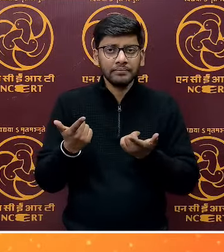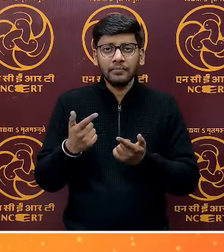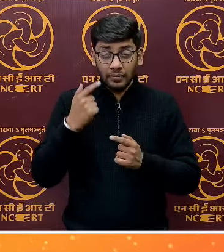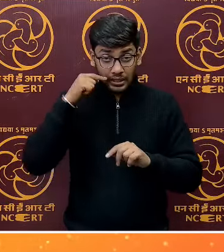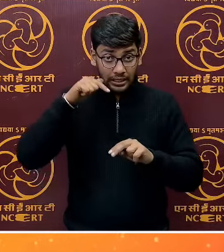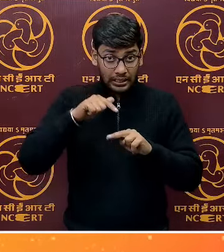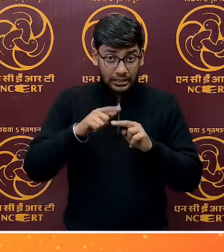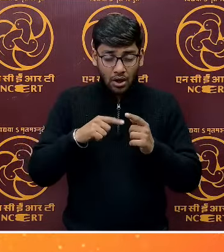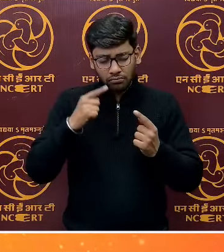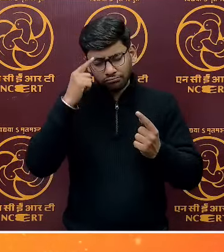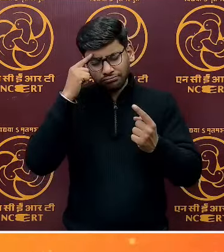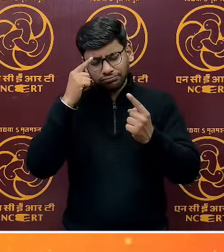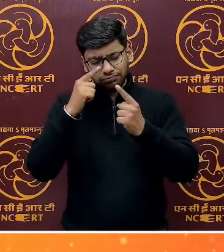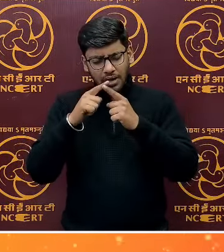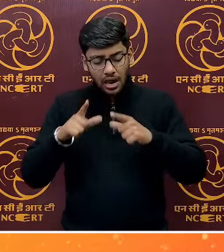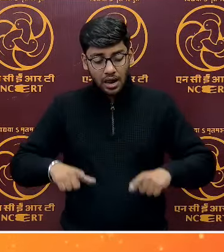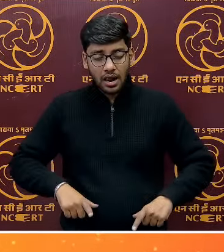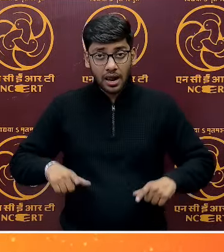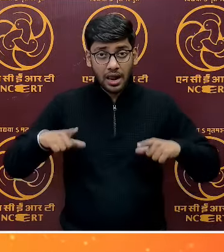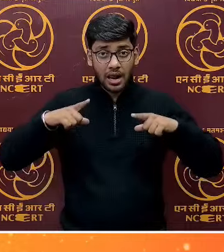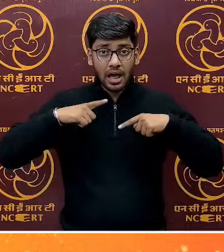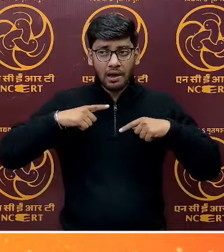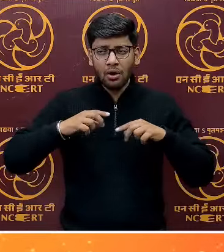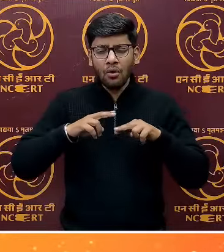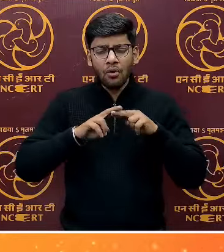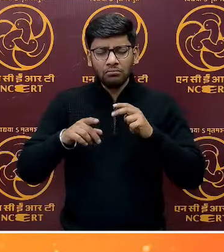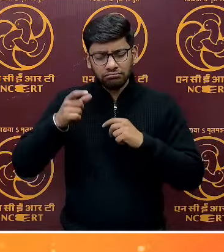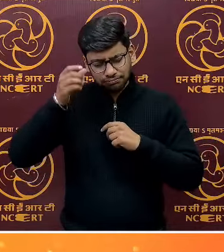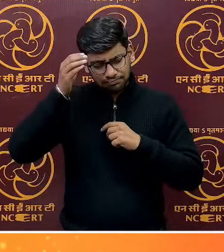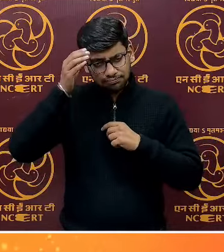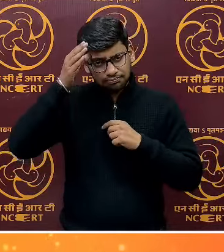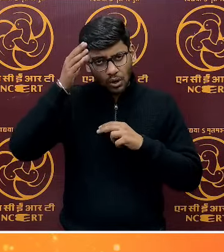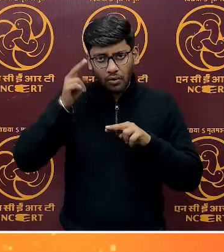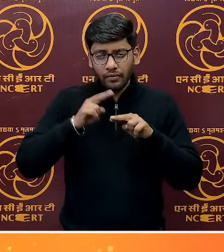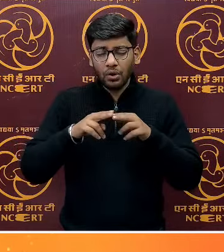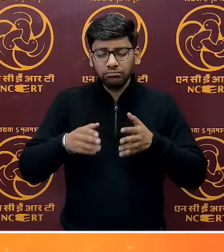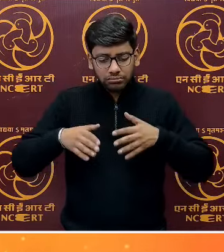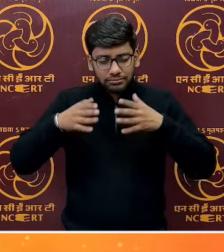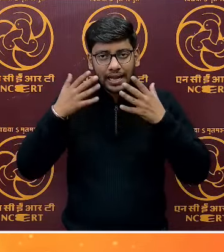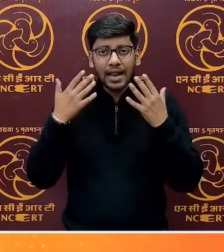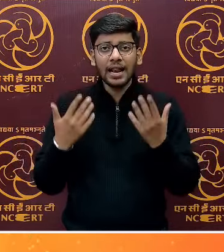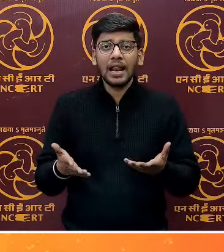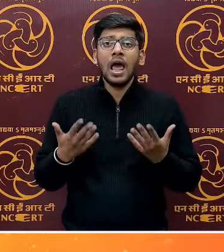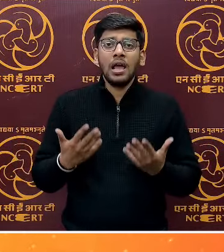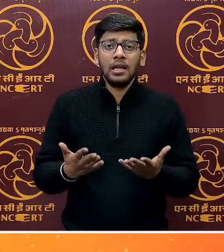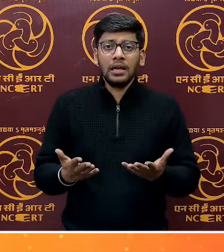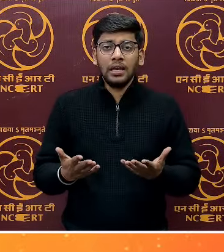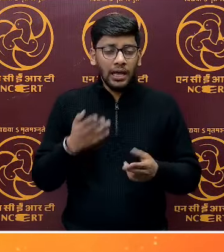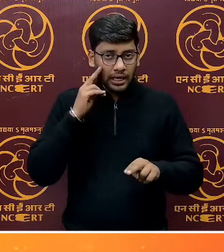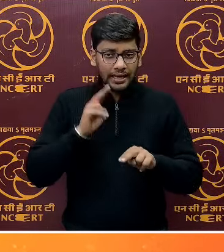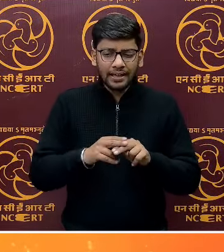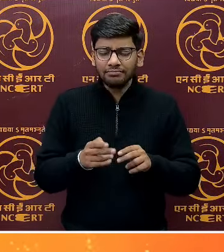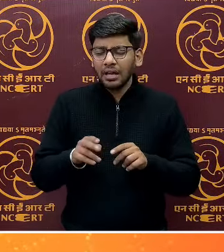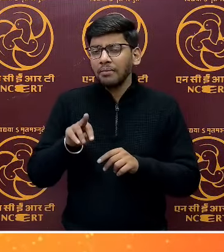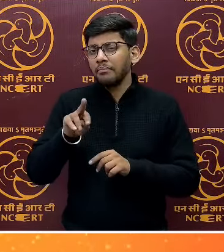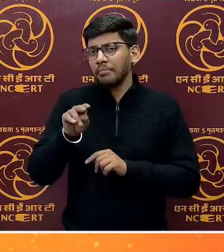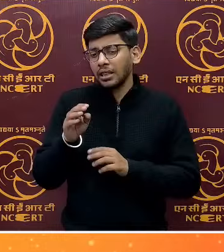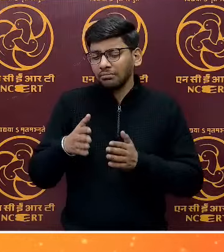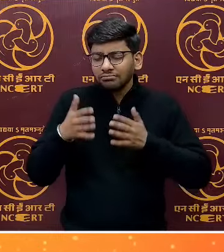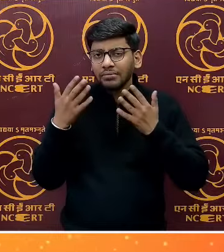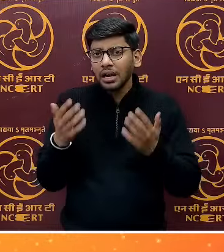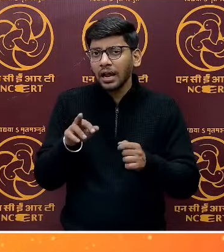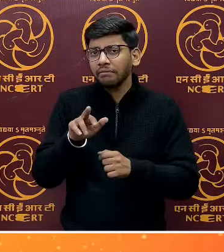should aim high in life, and we should also aim to be light. Light as in we should not